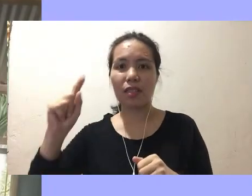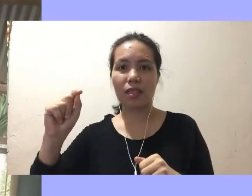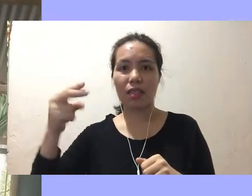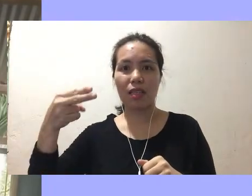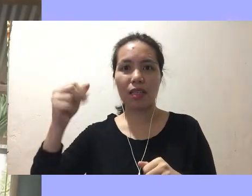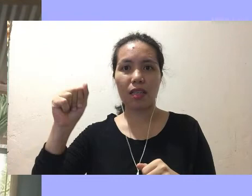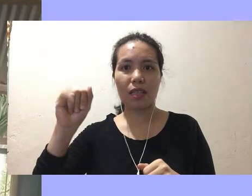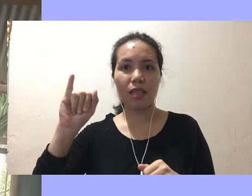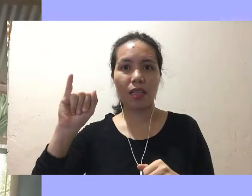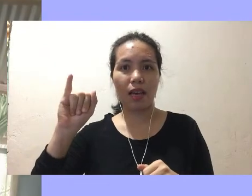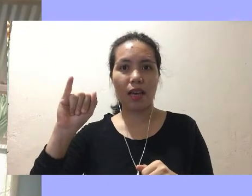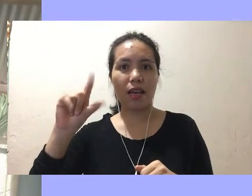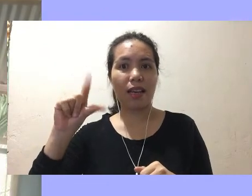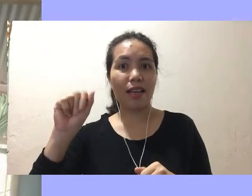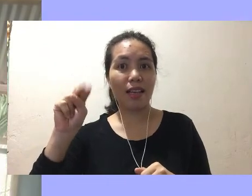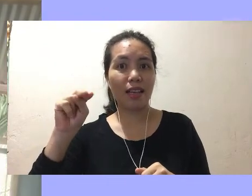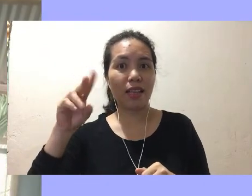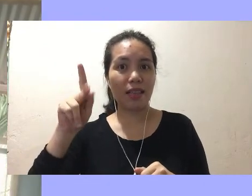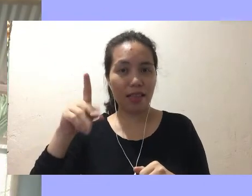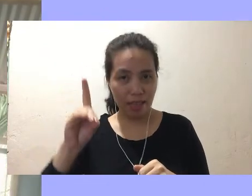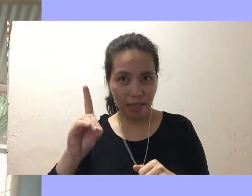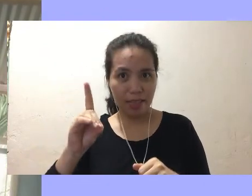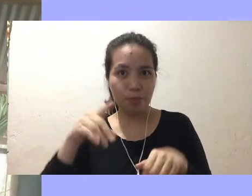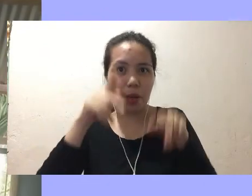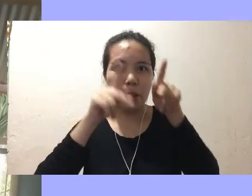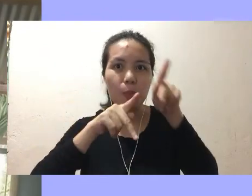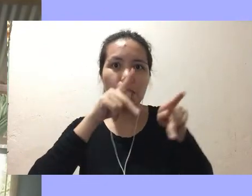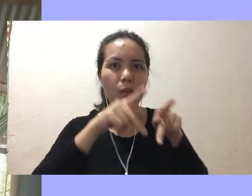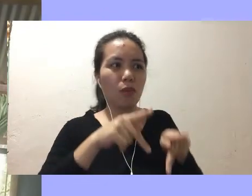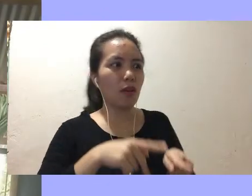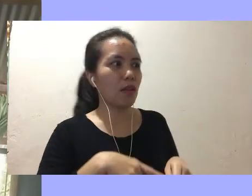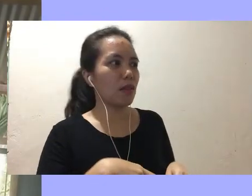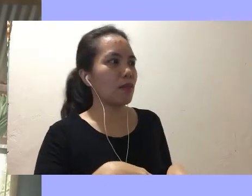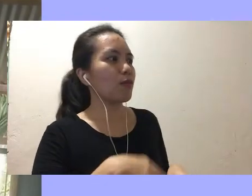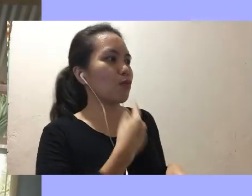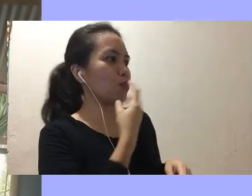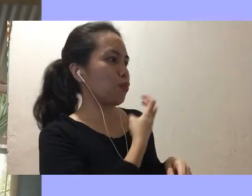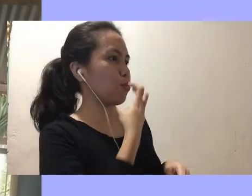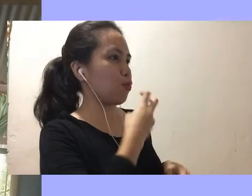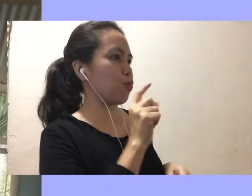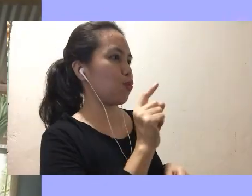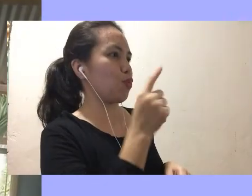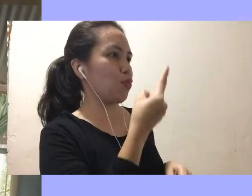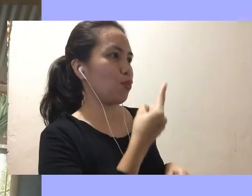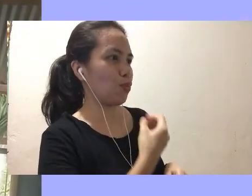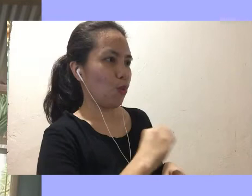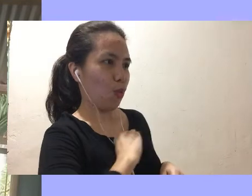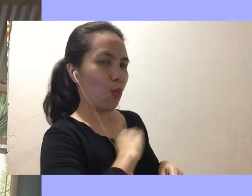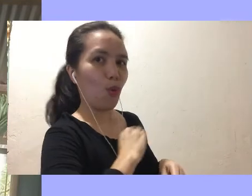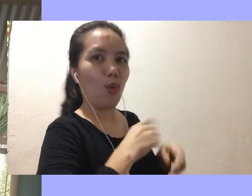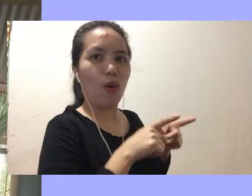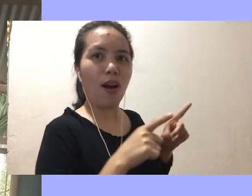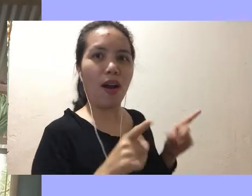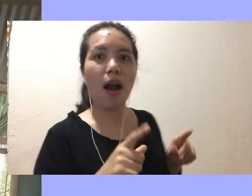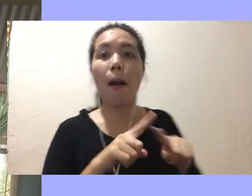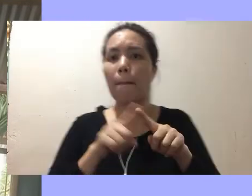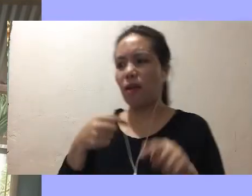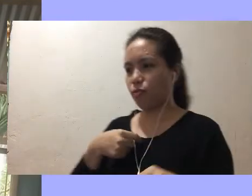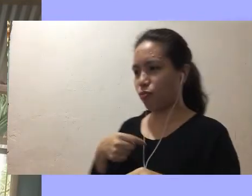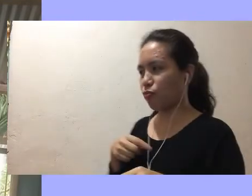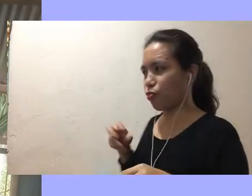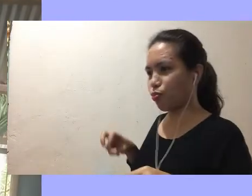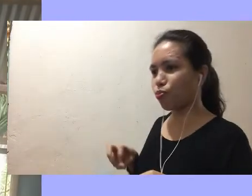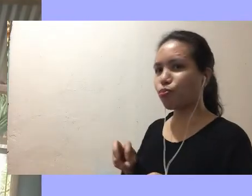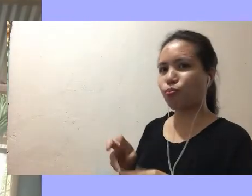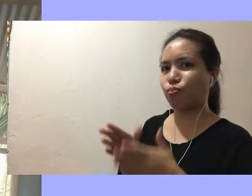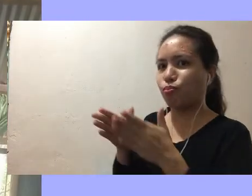own language. So it was very hard for me to relate myself, especially when a stranger or a